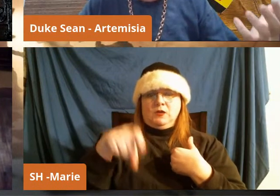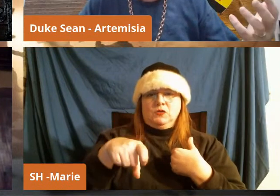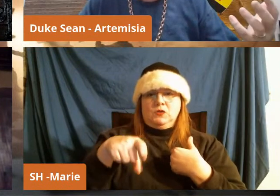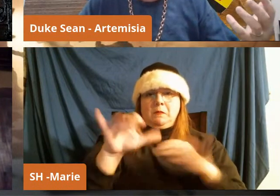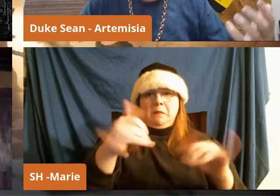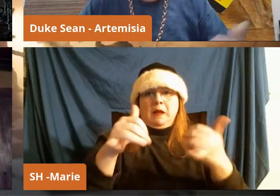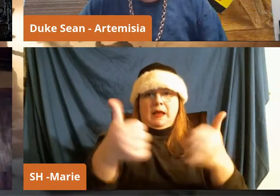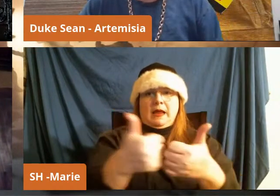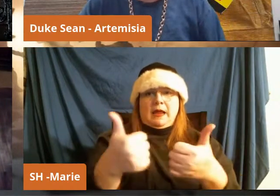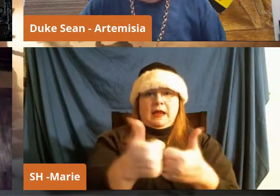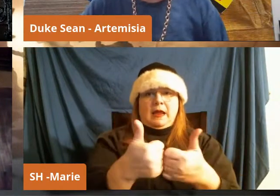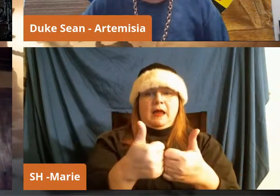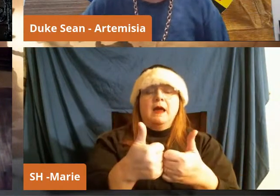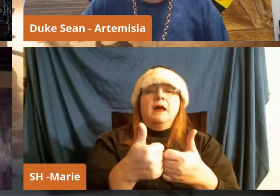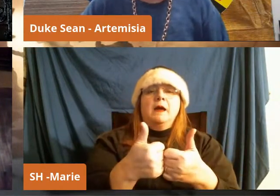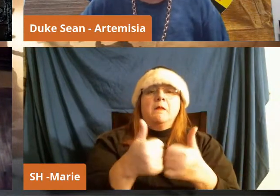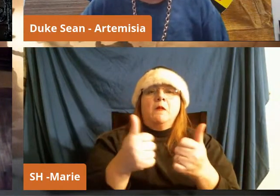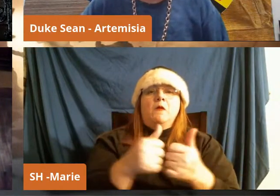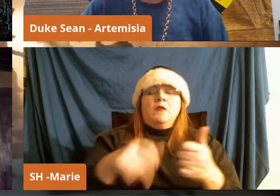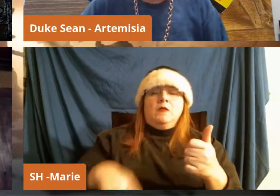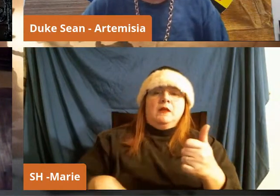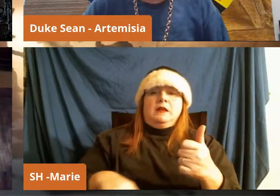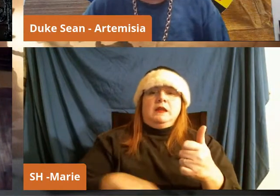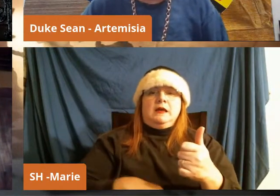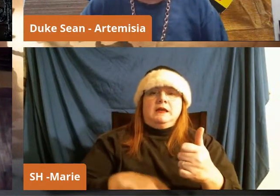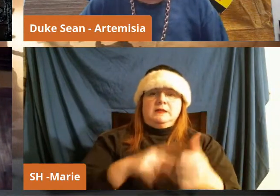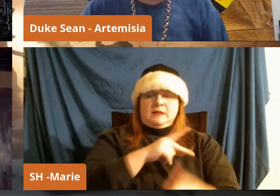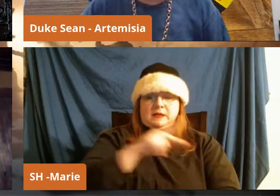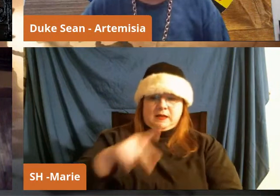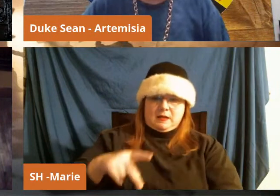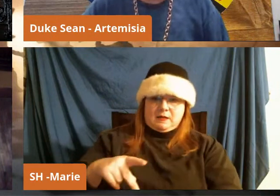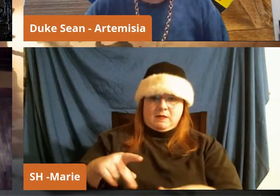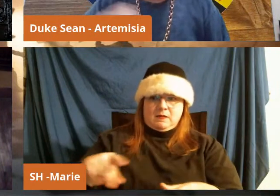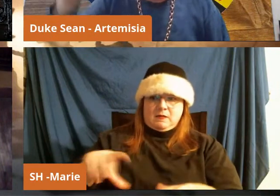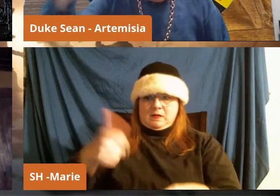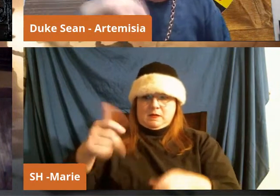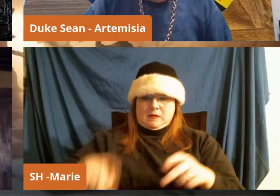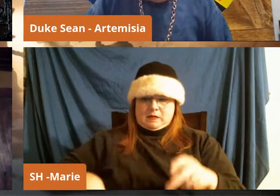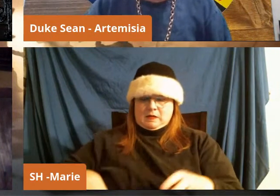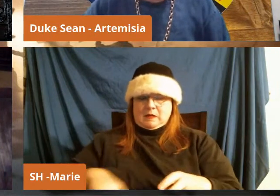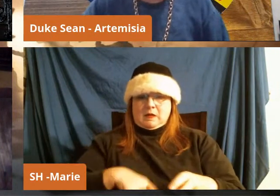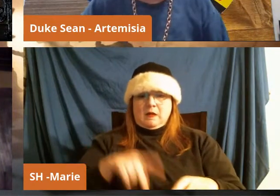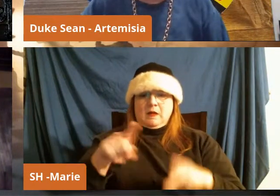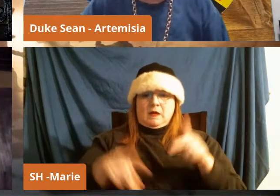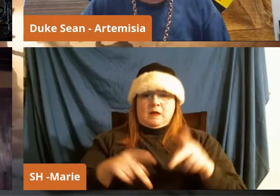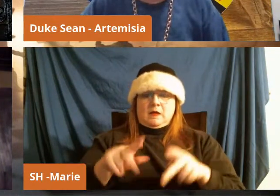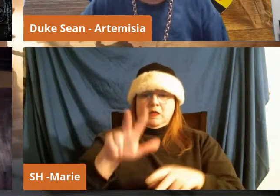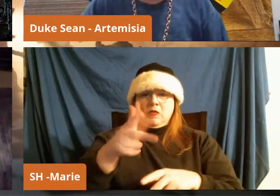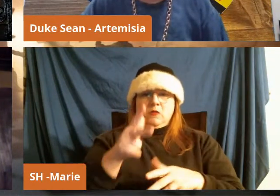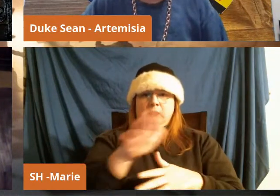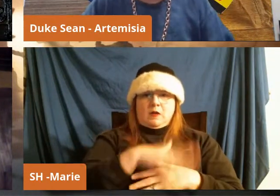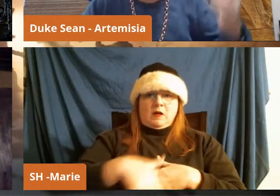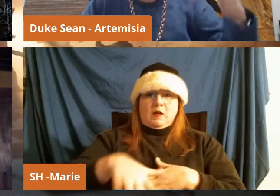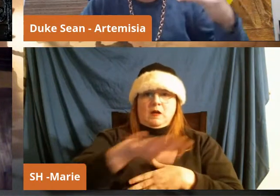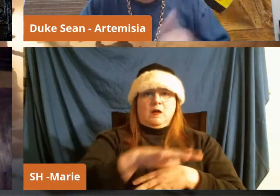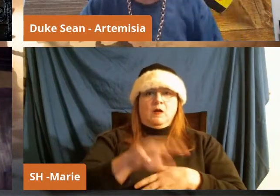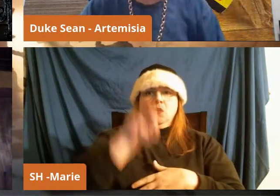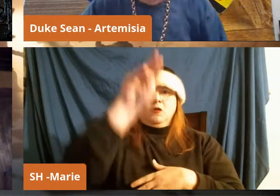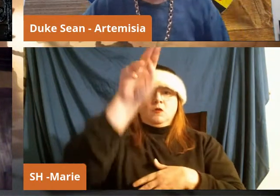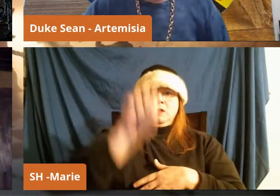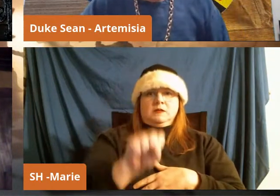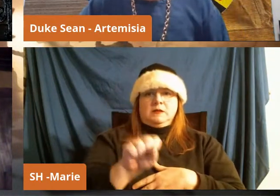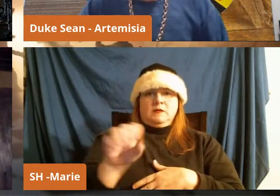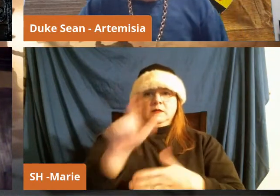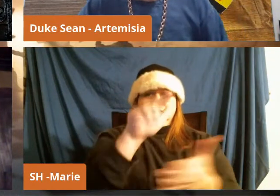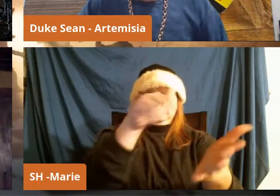play a game with the Knights of the Kingdom in the three major regions of our kingdom, north, south, and